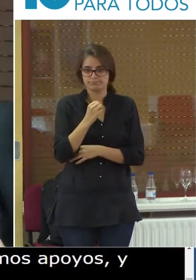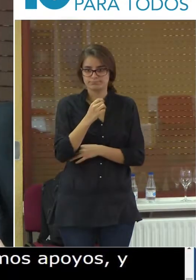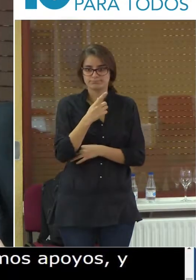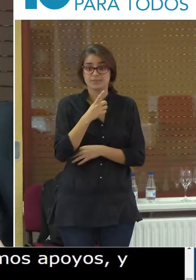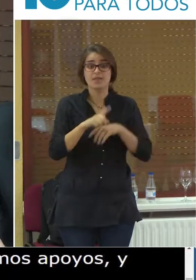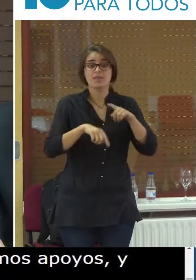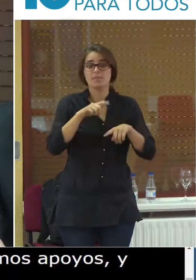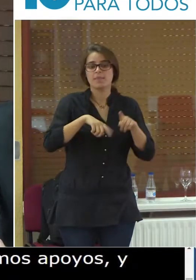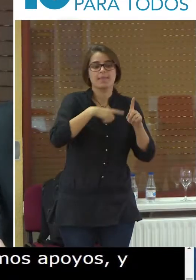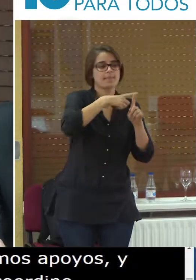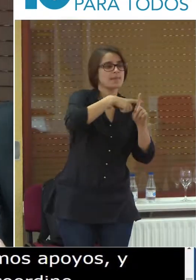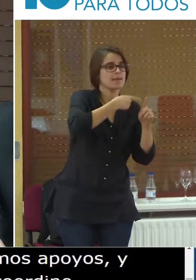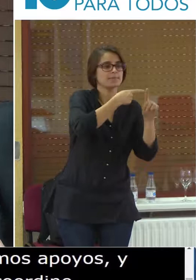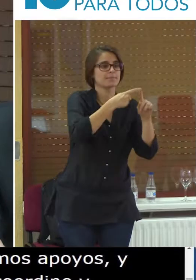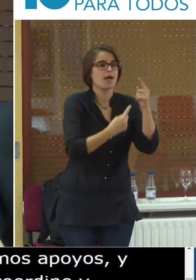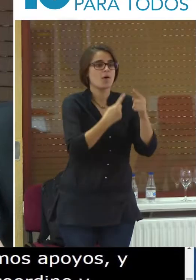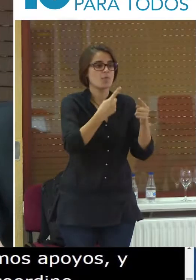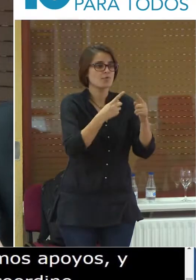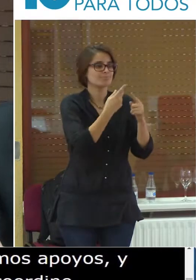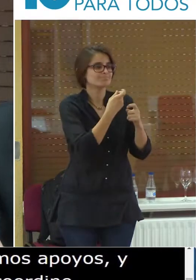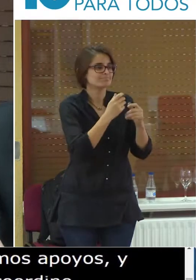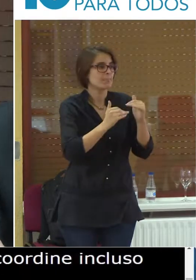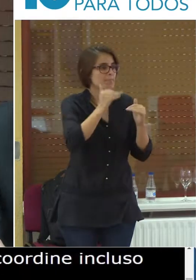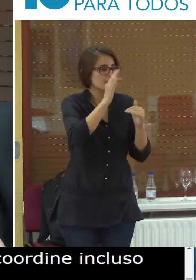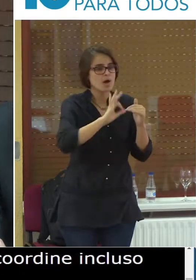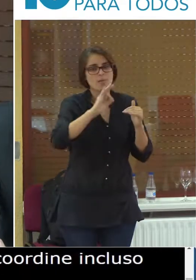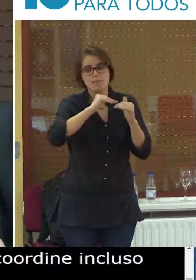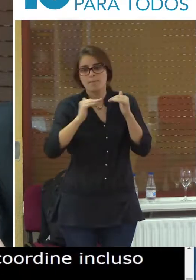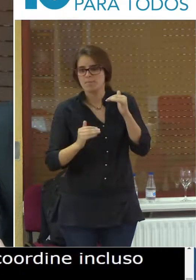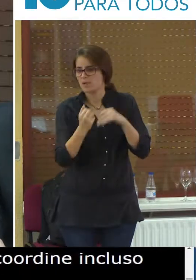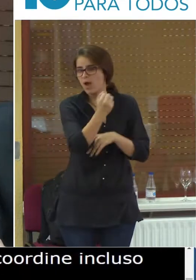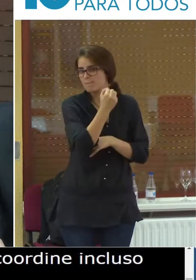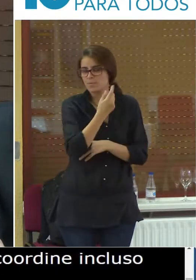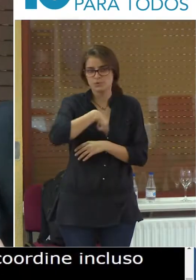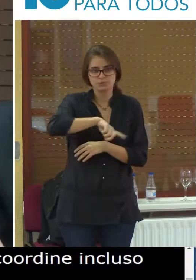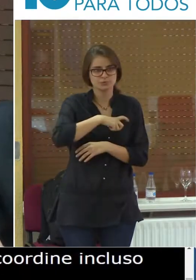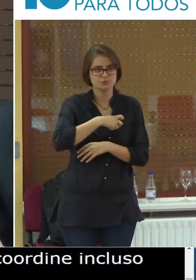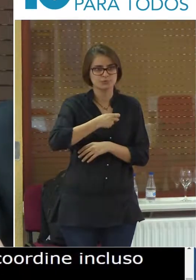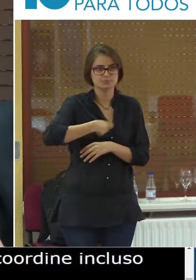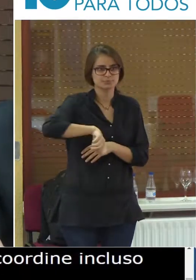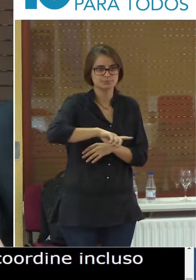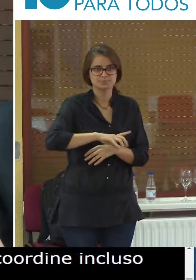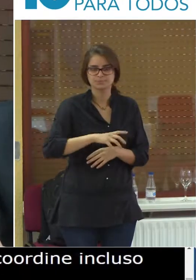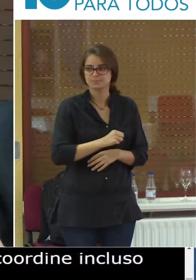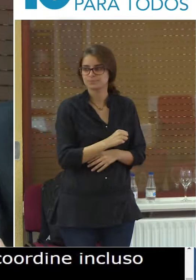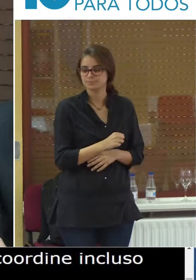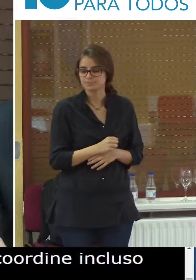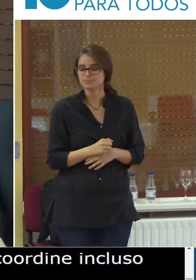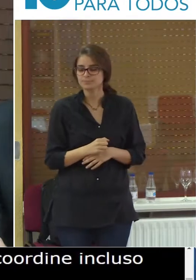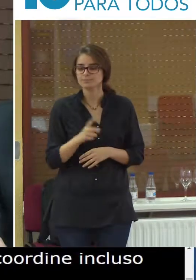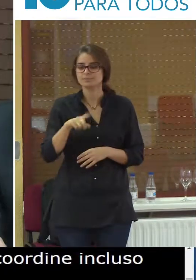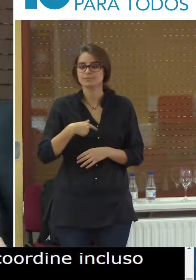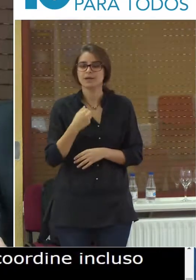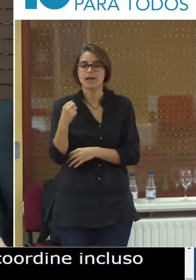different levels where some people need more supports than others, or different supports. And the matter is the applications